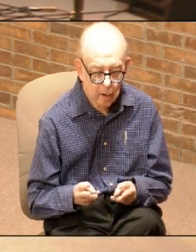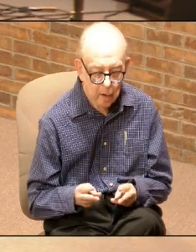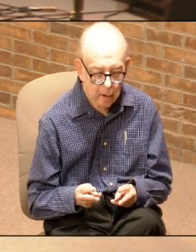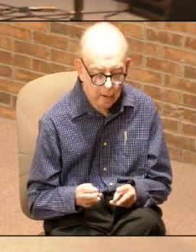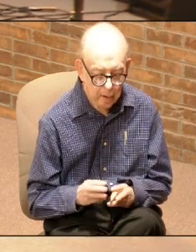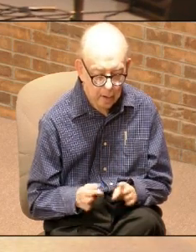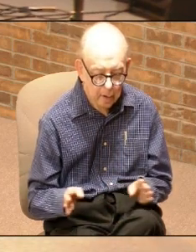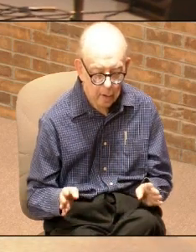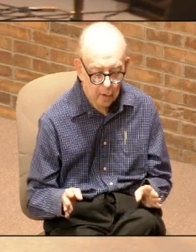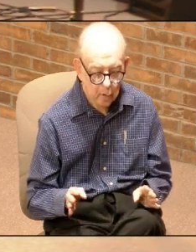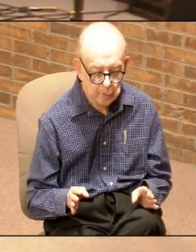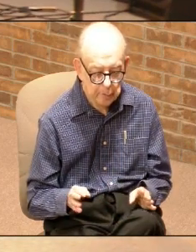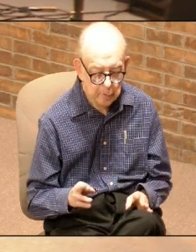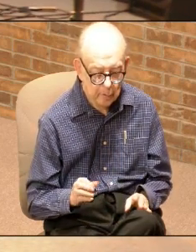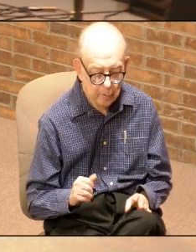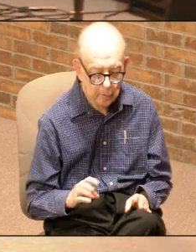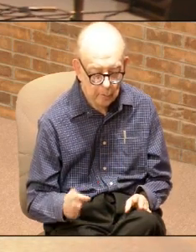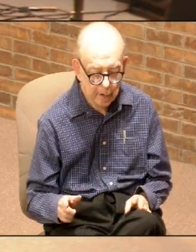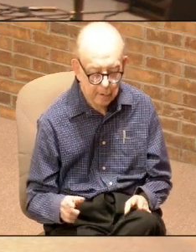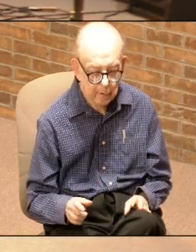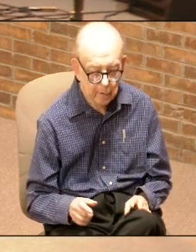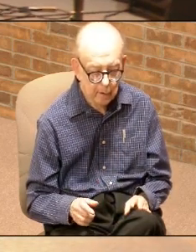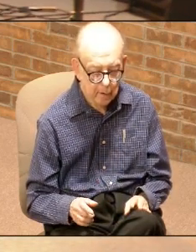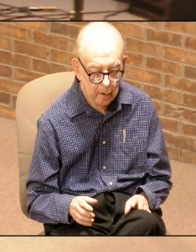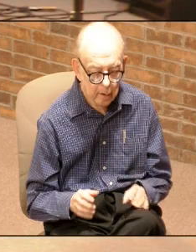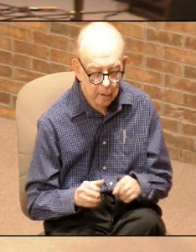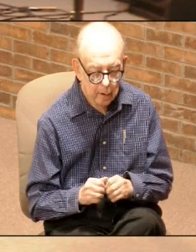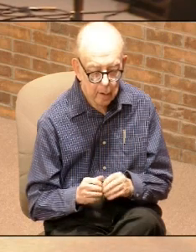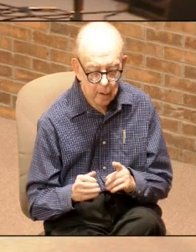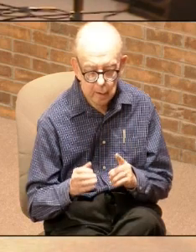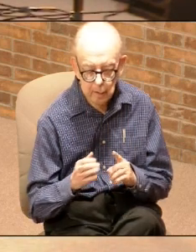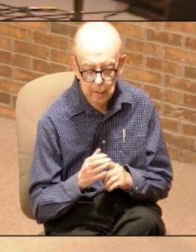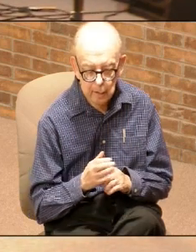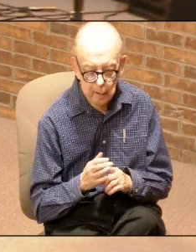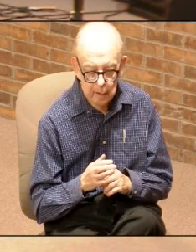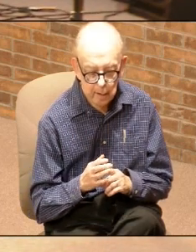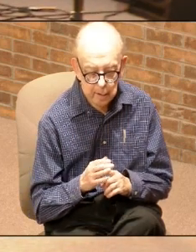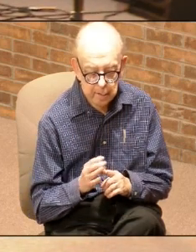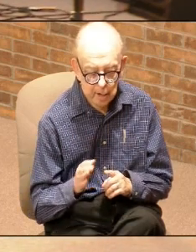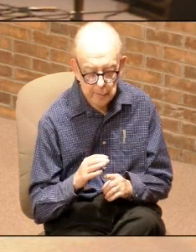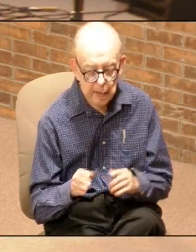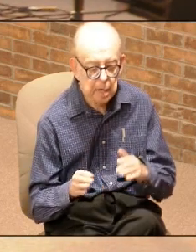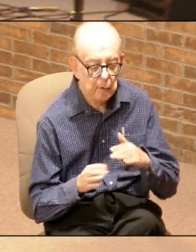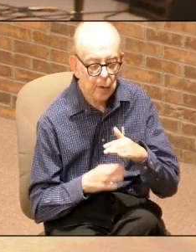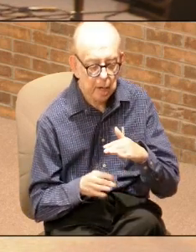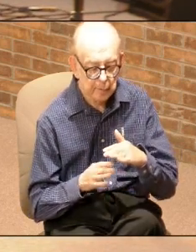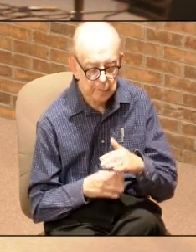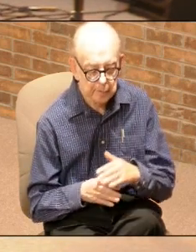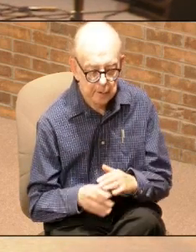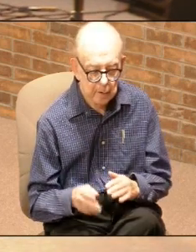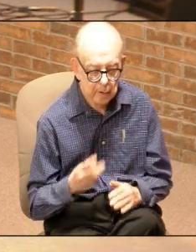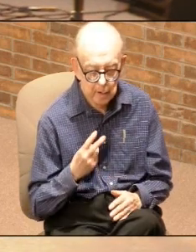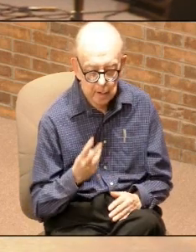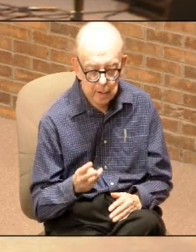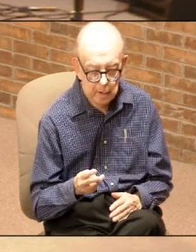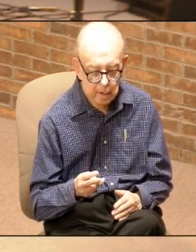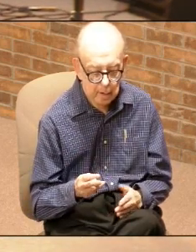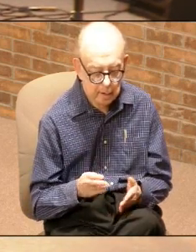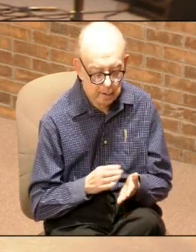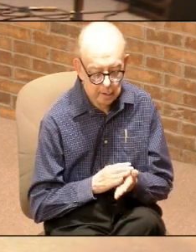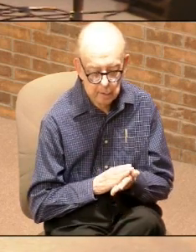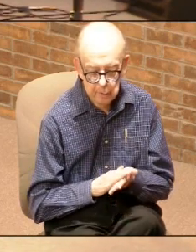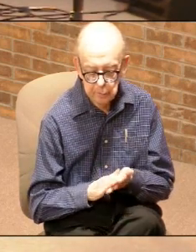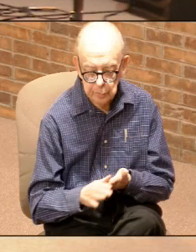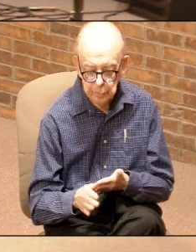an open rail with a top and a bottom. And you could slide right